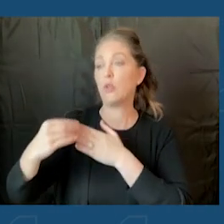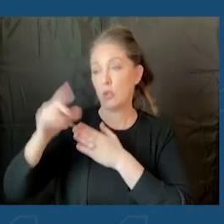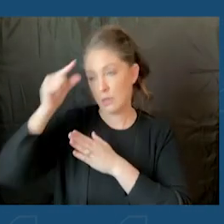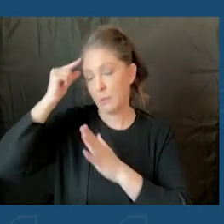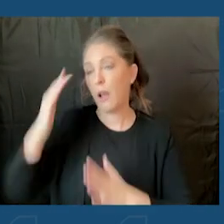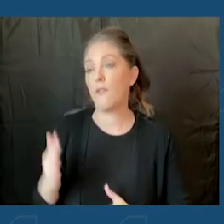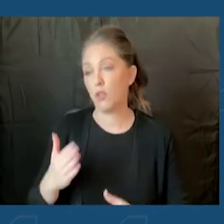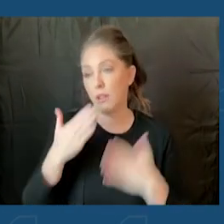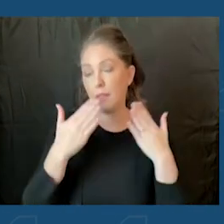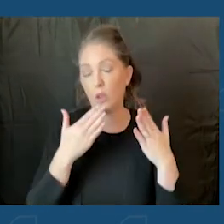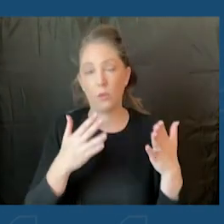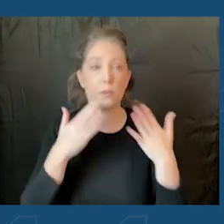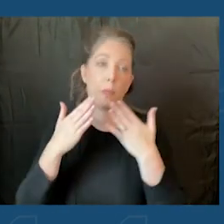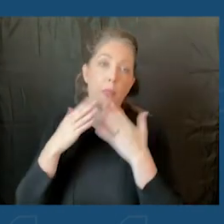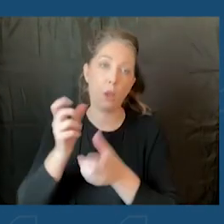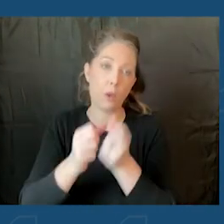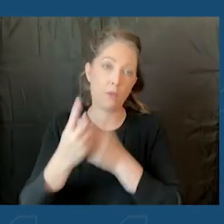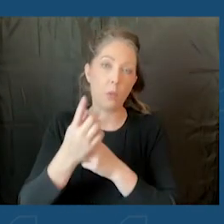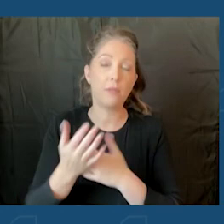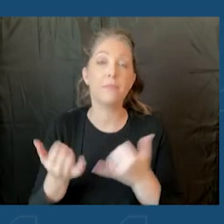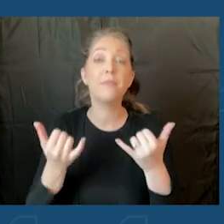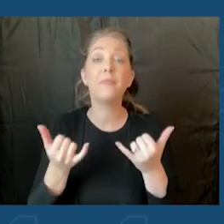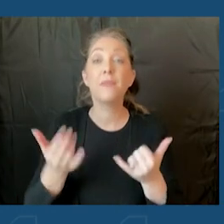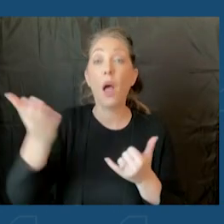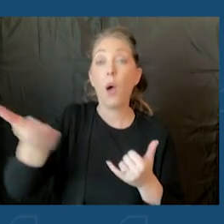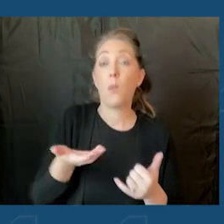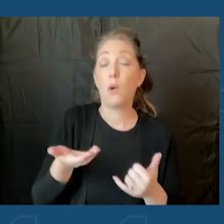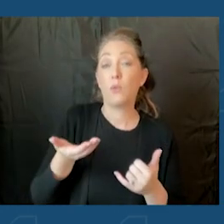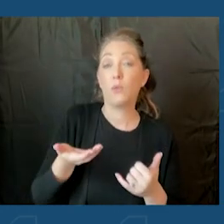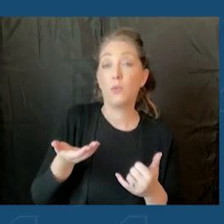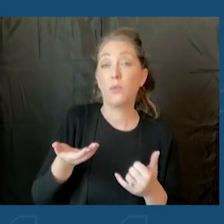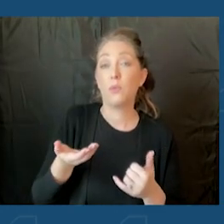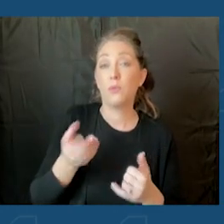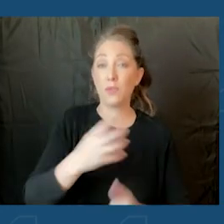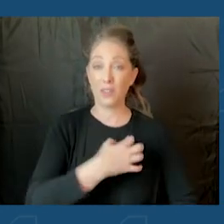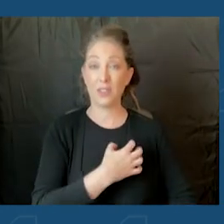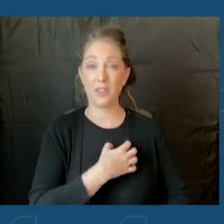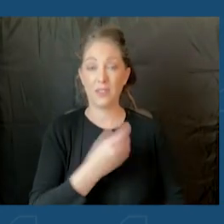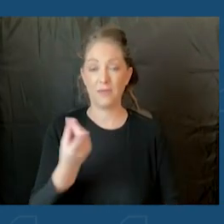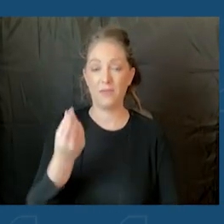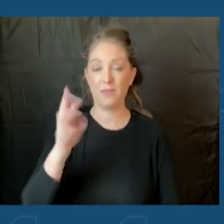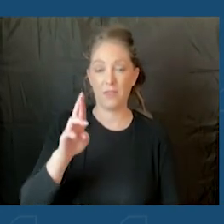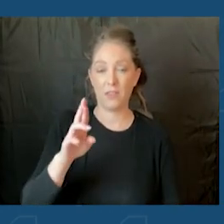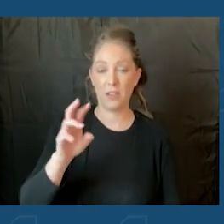everybody. And now I'd like to bring up our Sheriff, Dr. Errol Toulon.